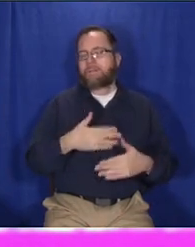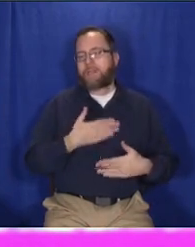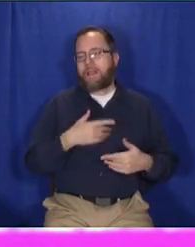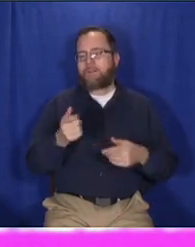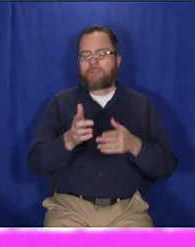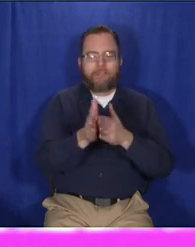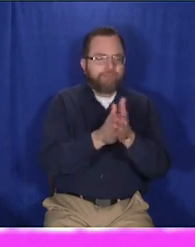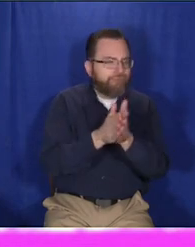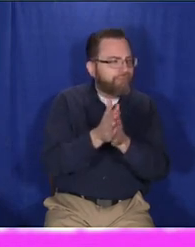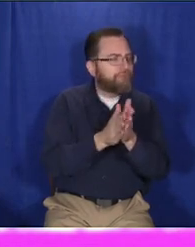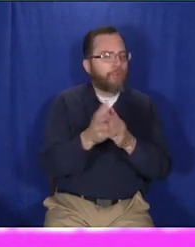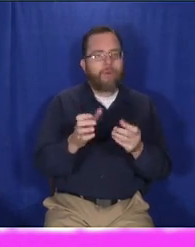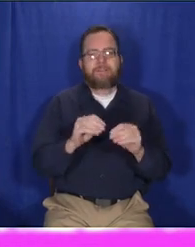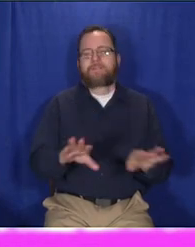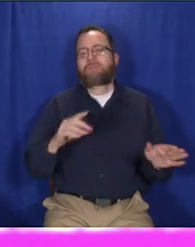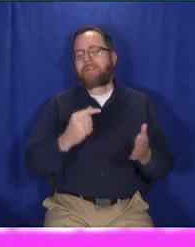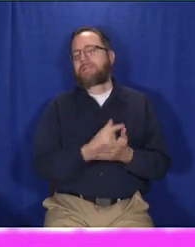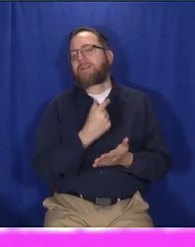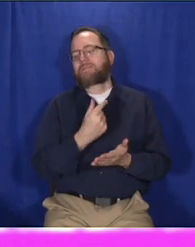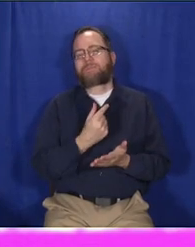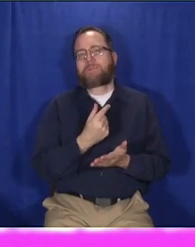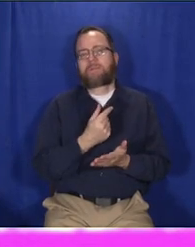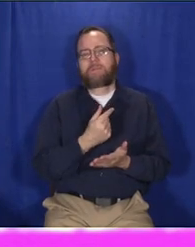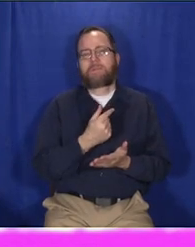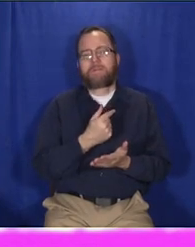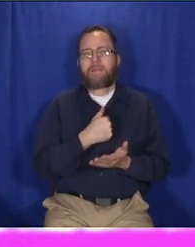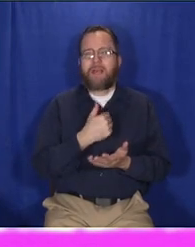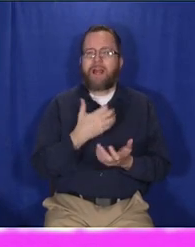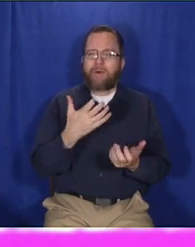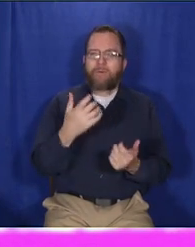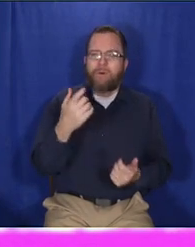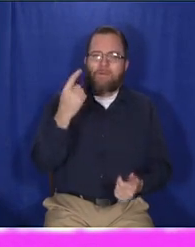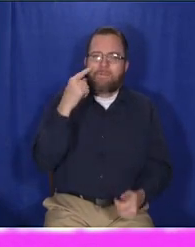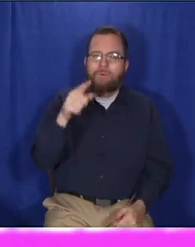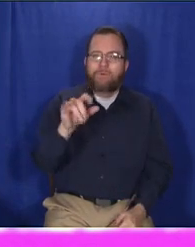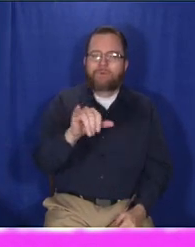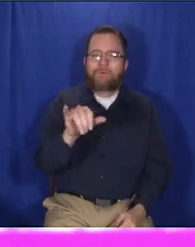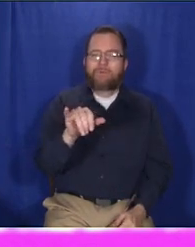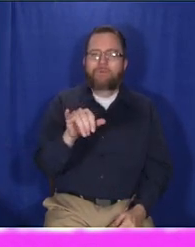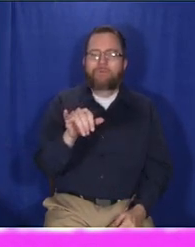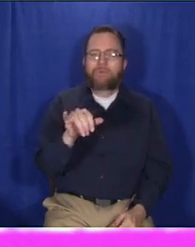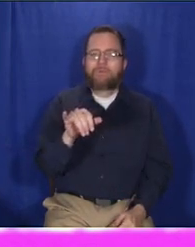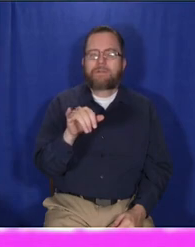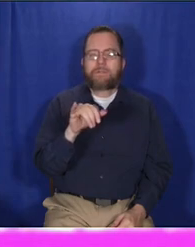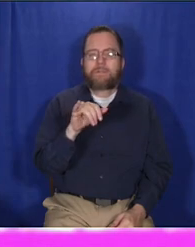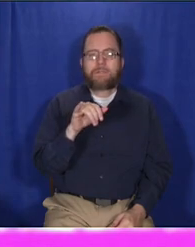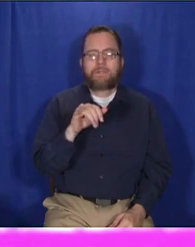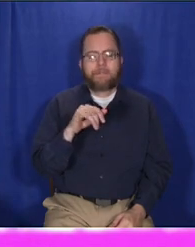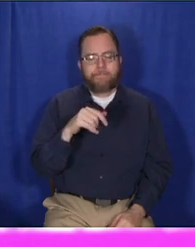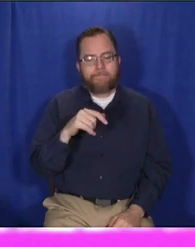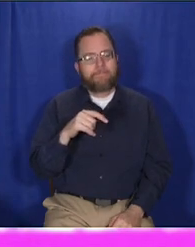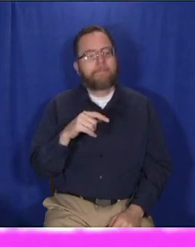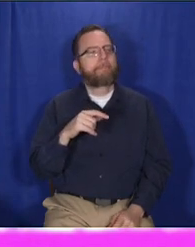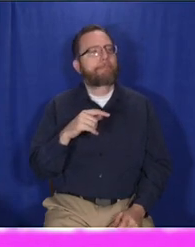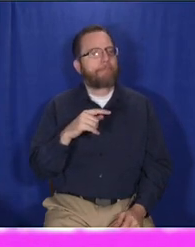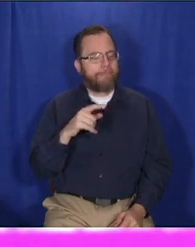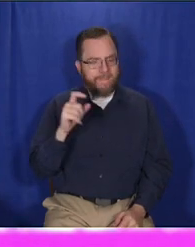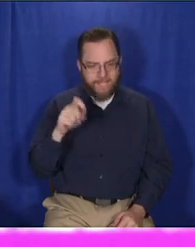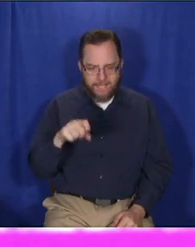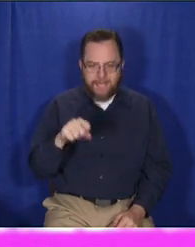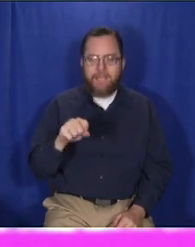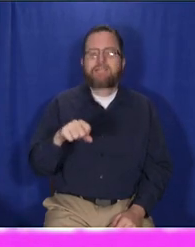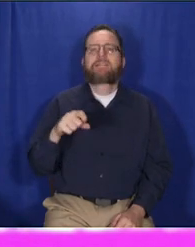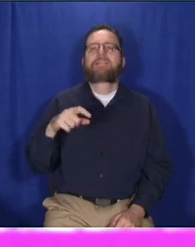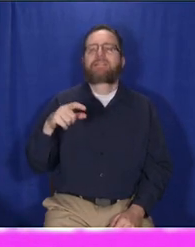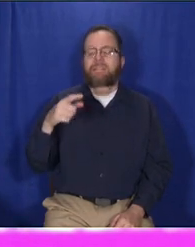a true minister of the gospel. Not that ministers of the gospel don't receive gifts from people and donations and